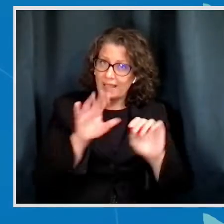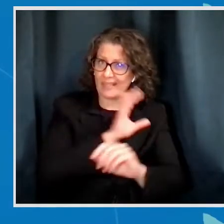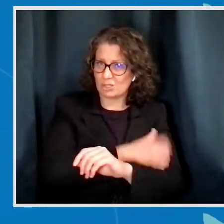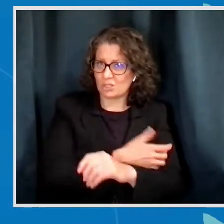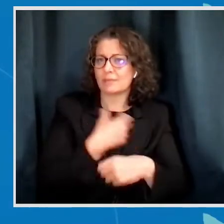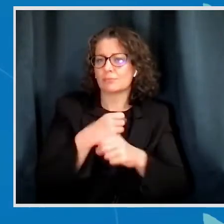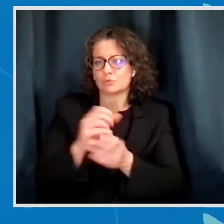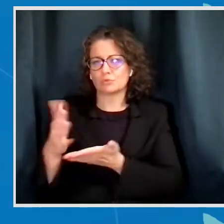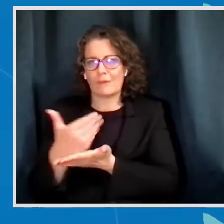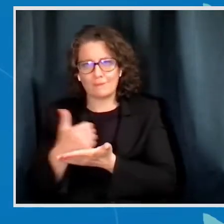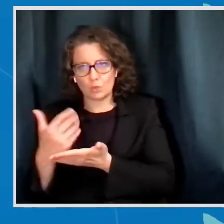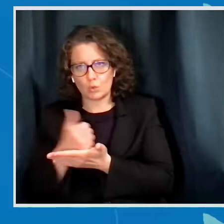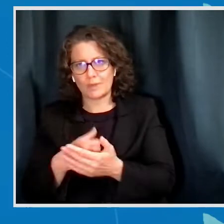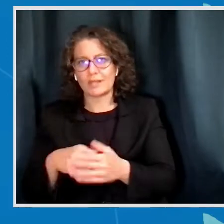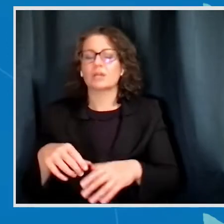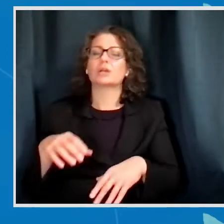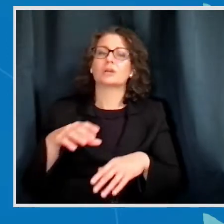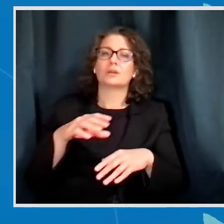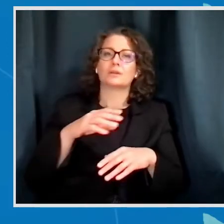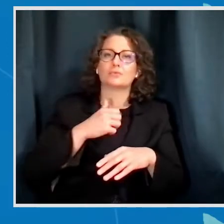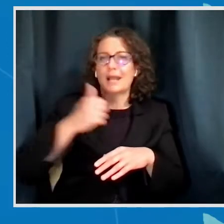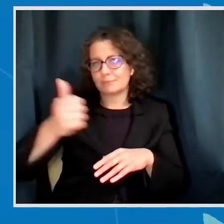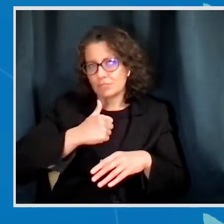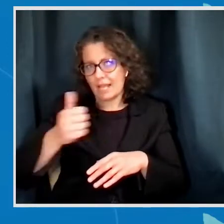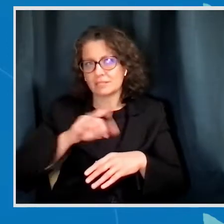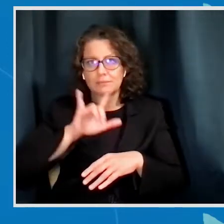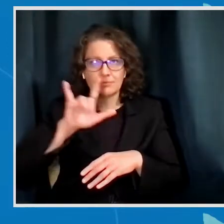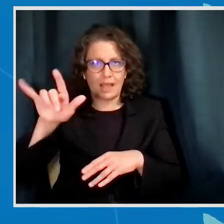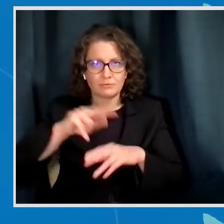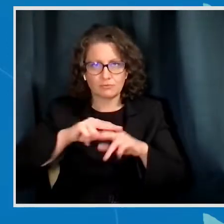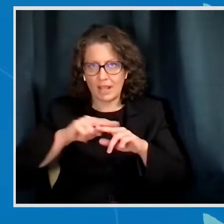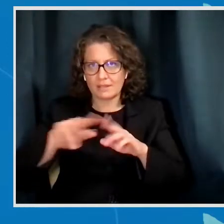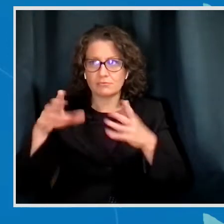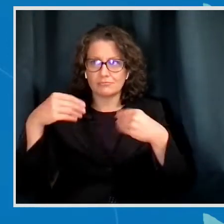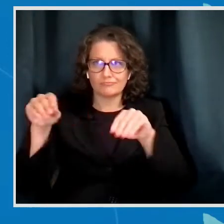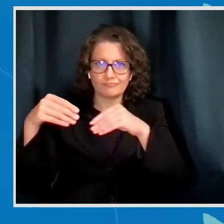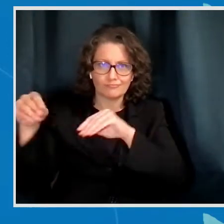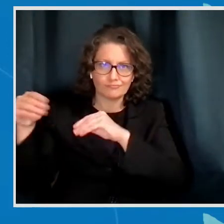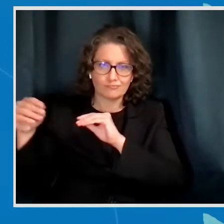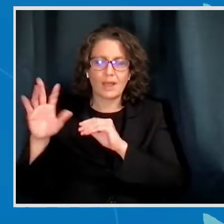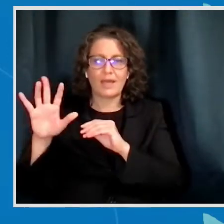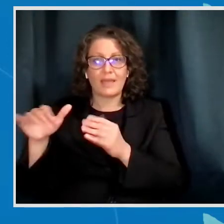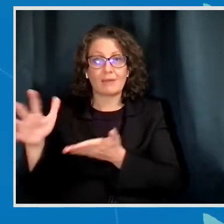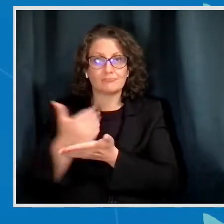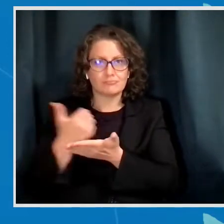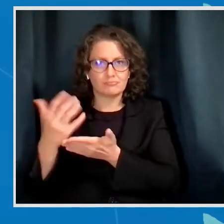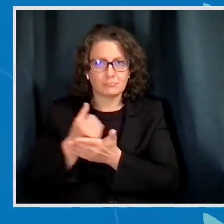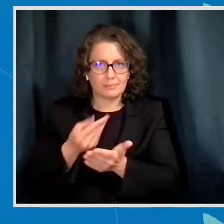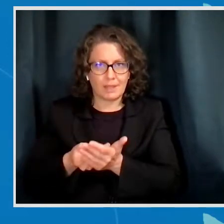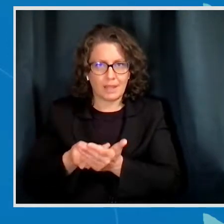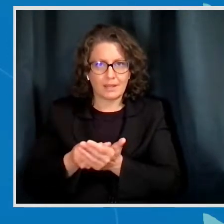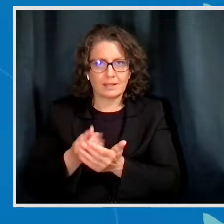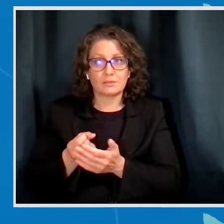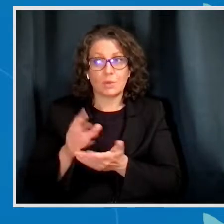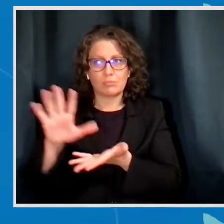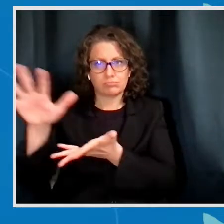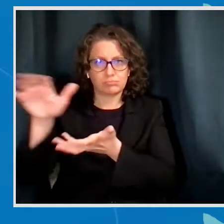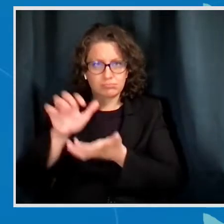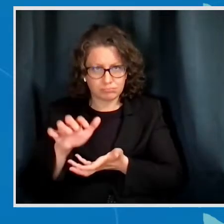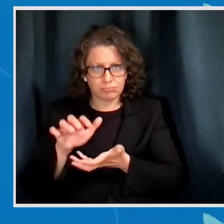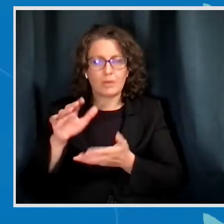Transportation, trains, planes, automobiles, you sell, and that produces revenue. So you have the ability to